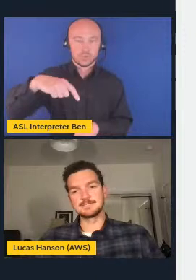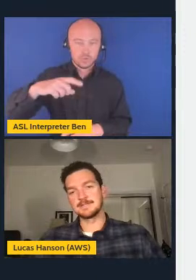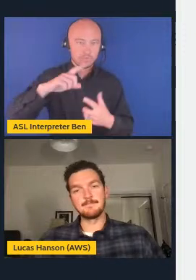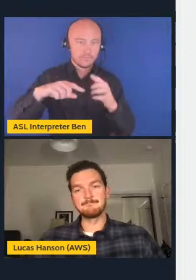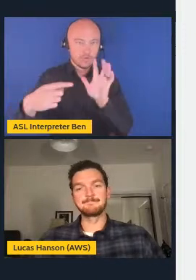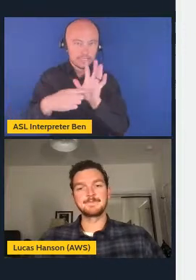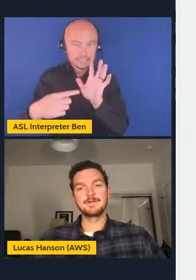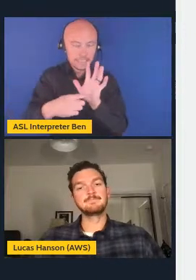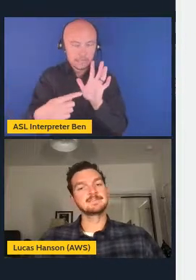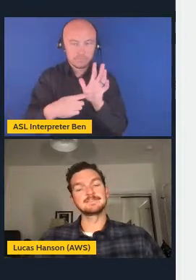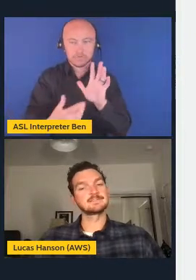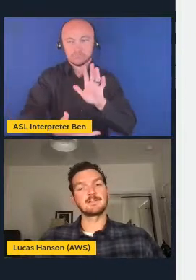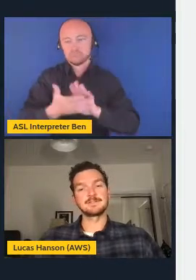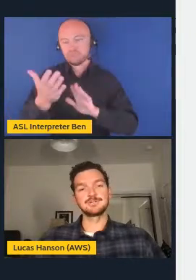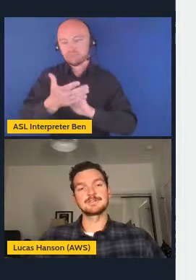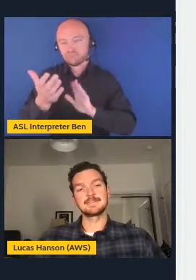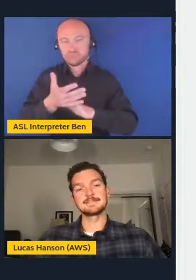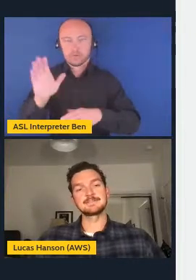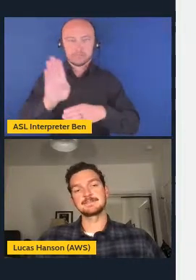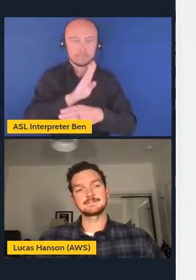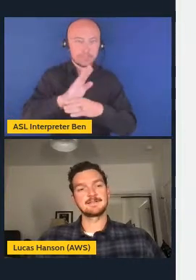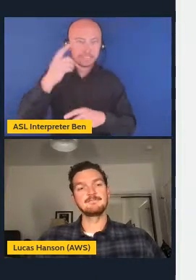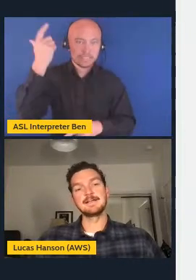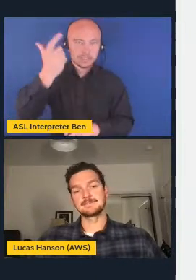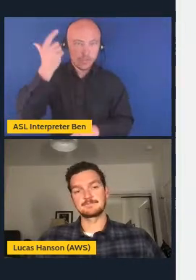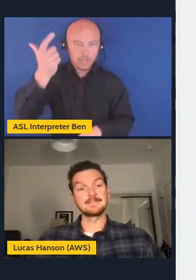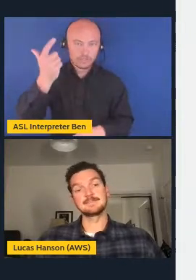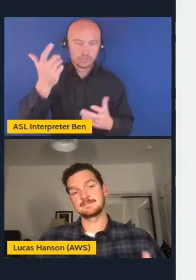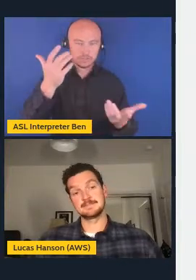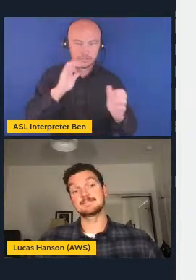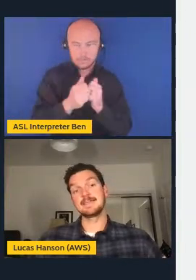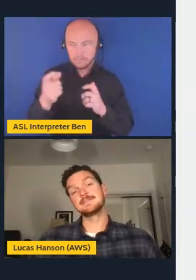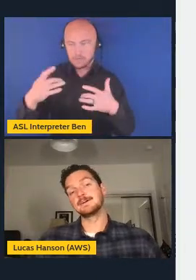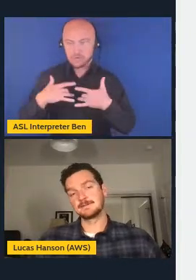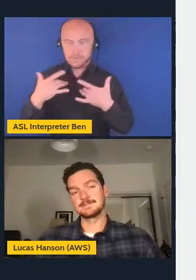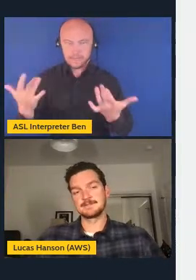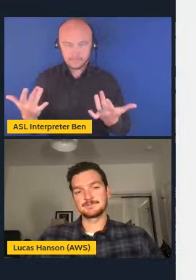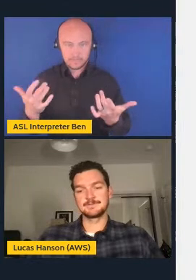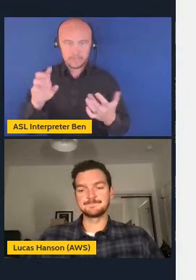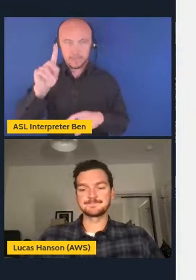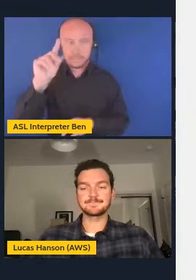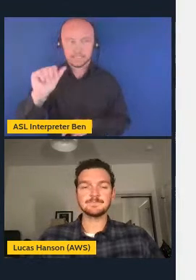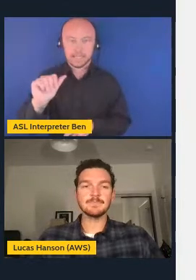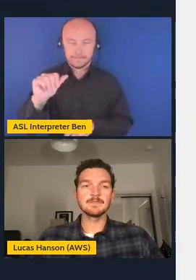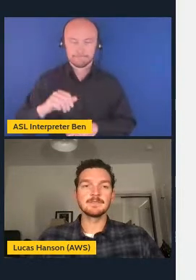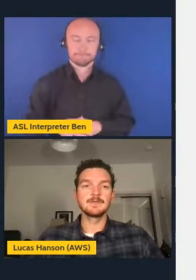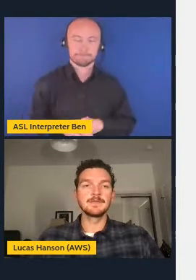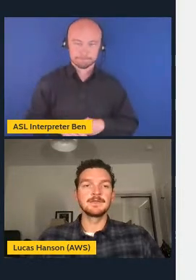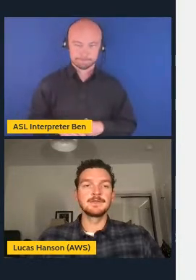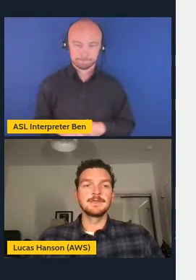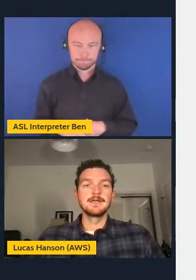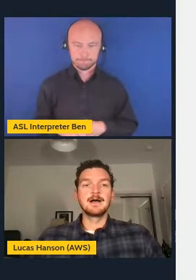run some, business logic against this event, right? This data, essentially.